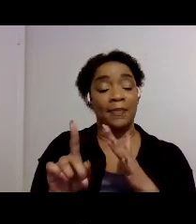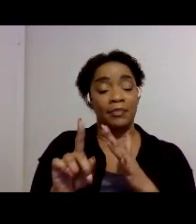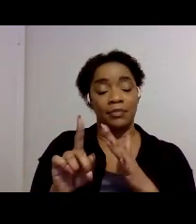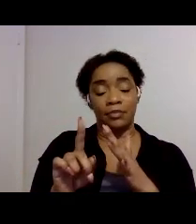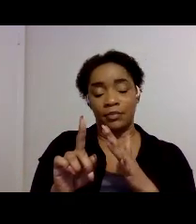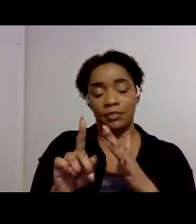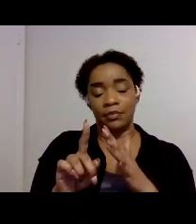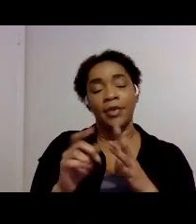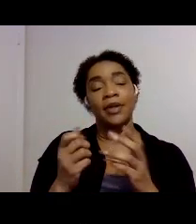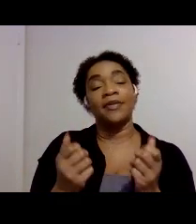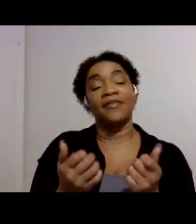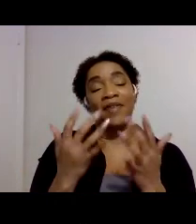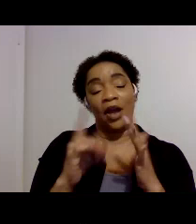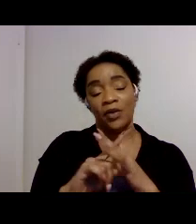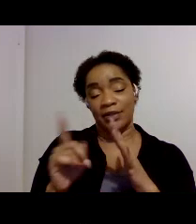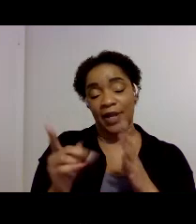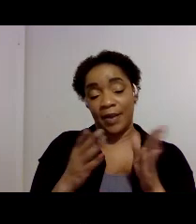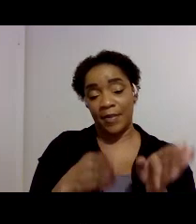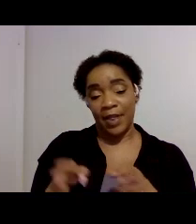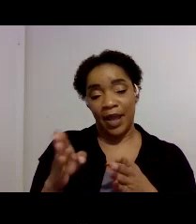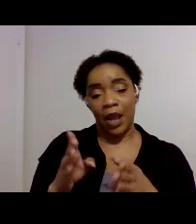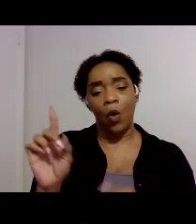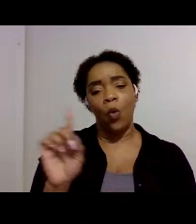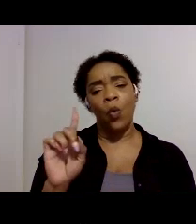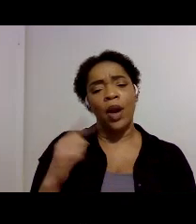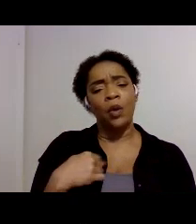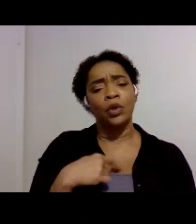it so everyone sees it?